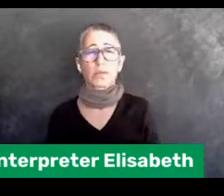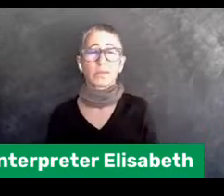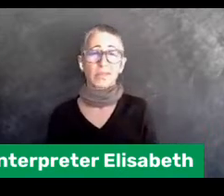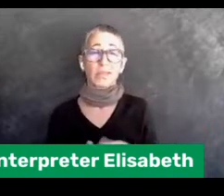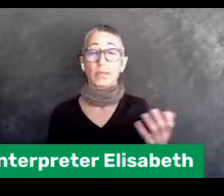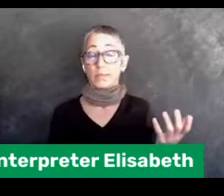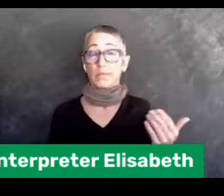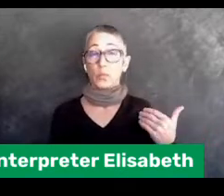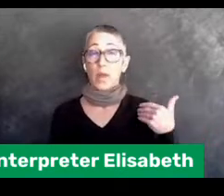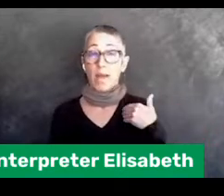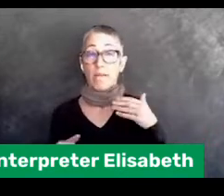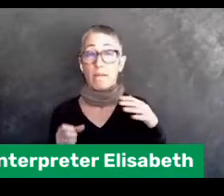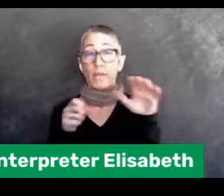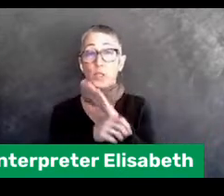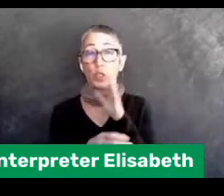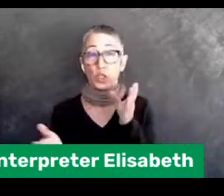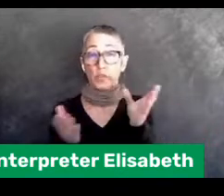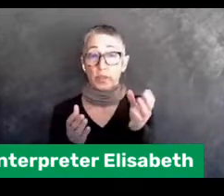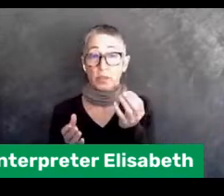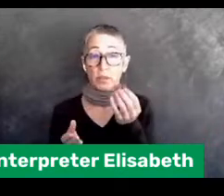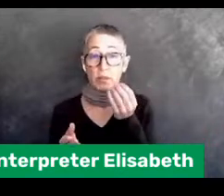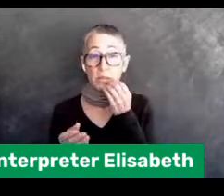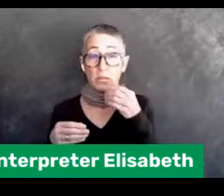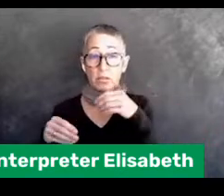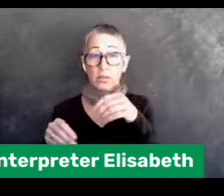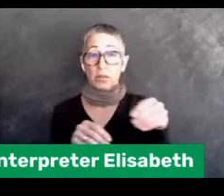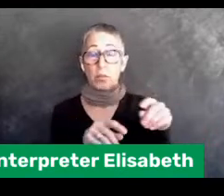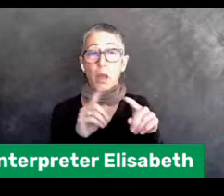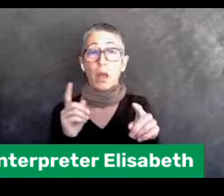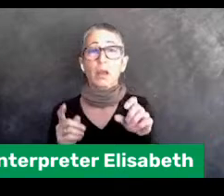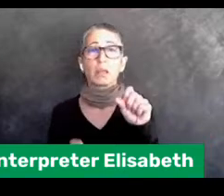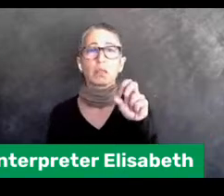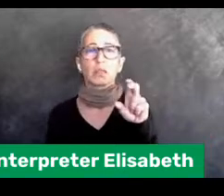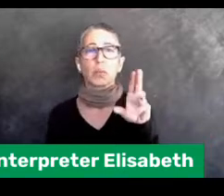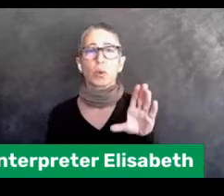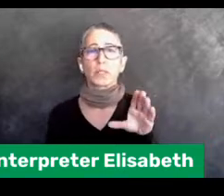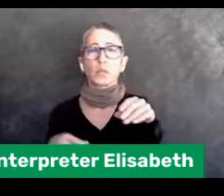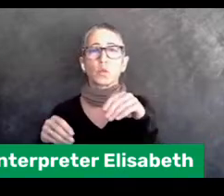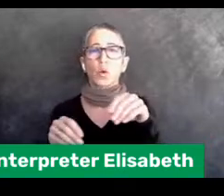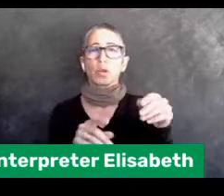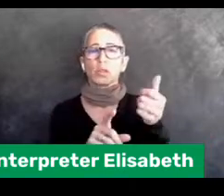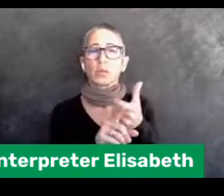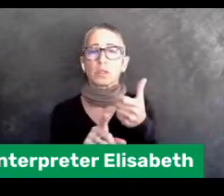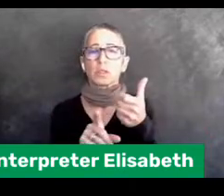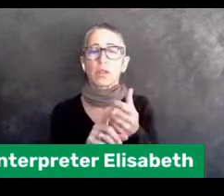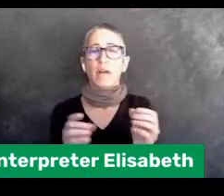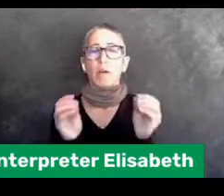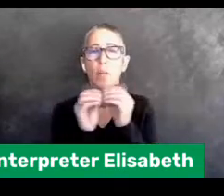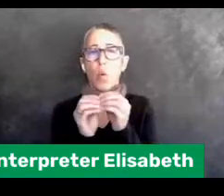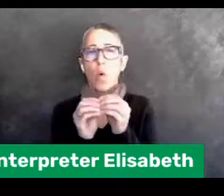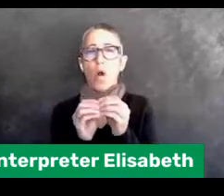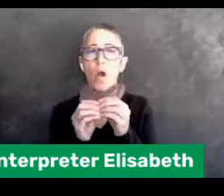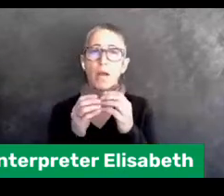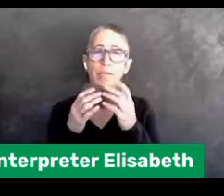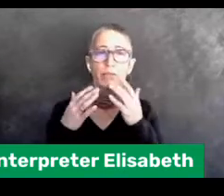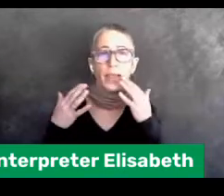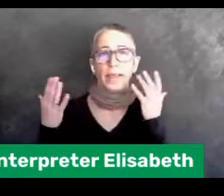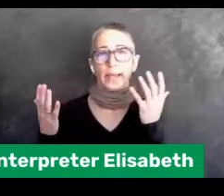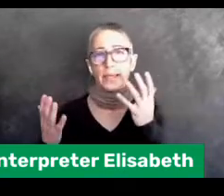grocery stores, you can see suburban stores usually creates more of a positive experience. From